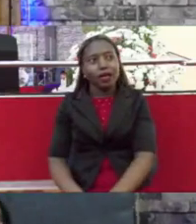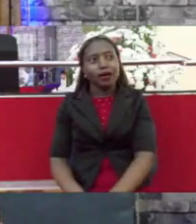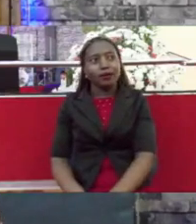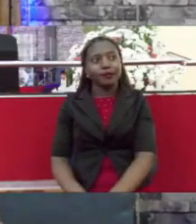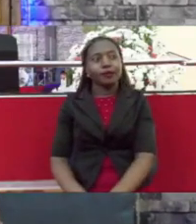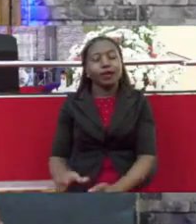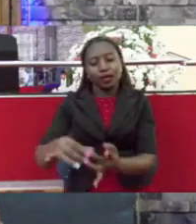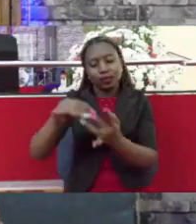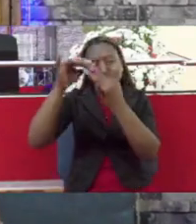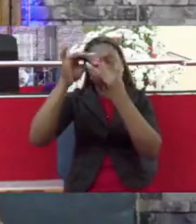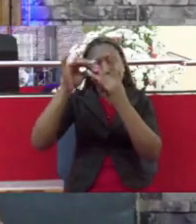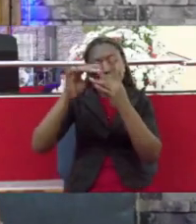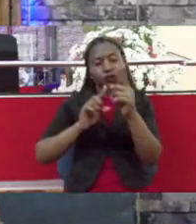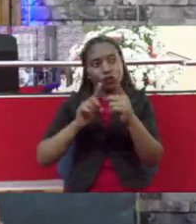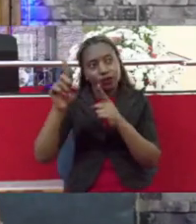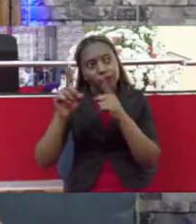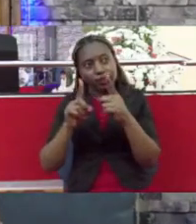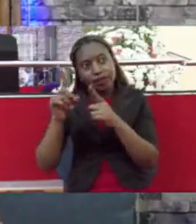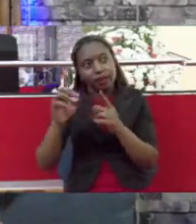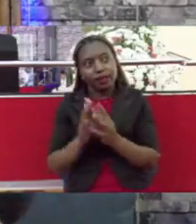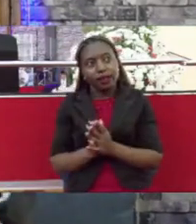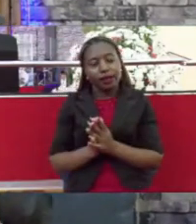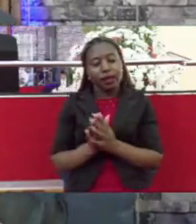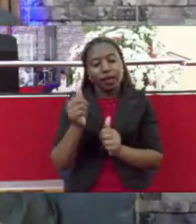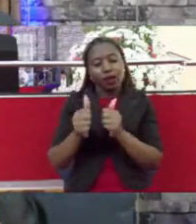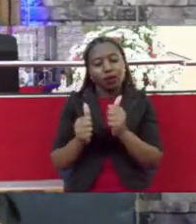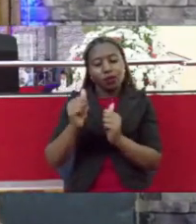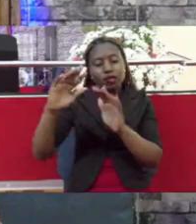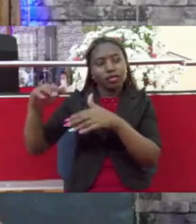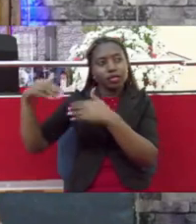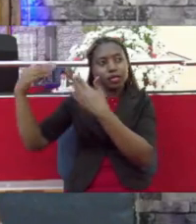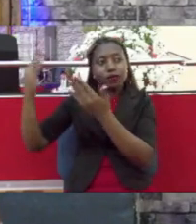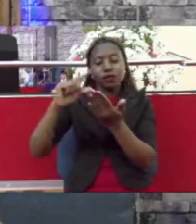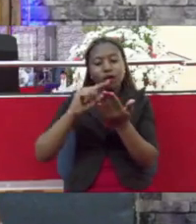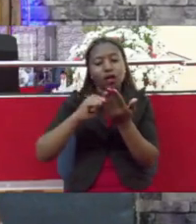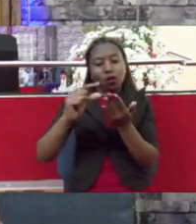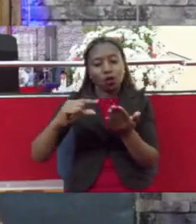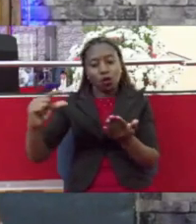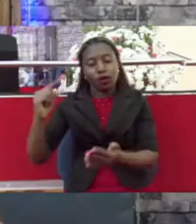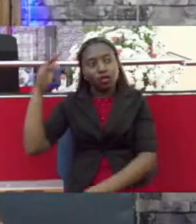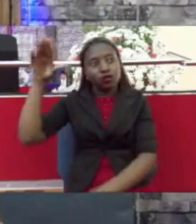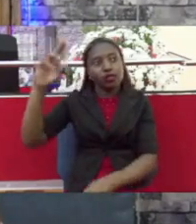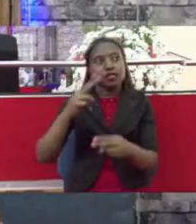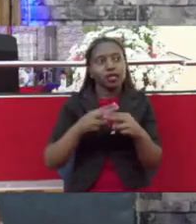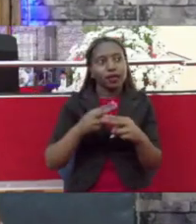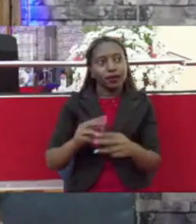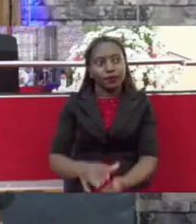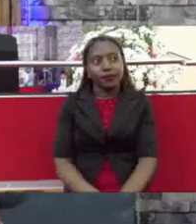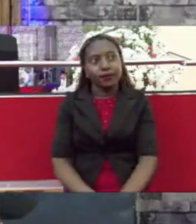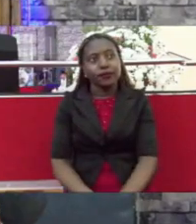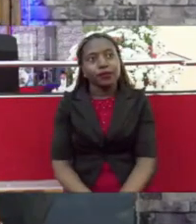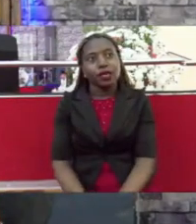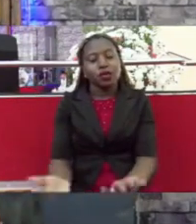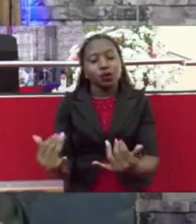journey. Njia iliyo ambayo ni kuu. Which brings glory to His holy name. Ambayo inaleta utukufu kwa jina lake. So out of our